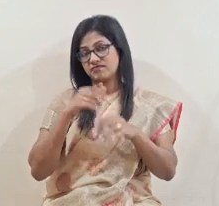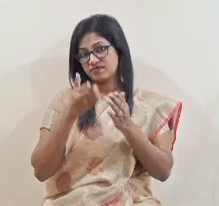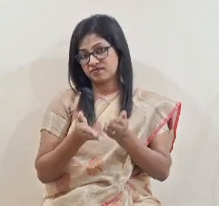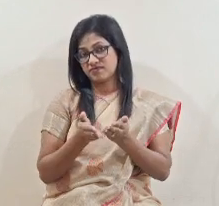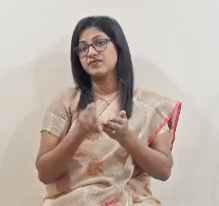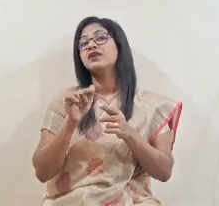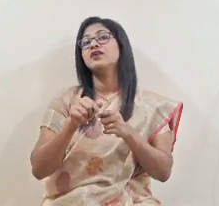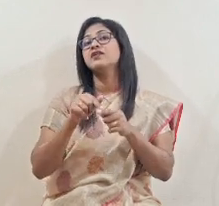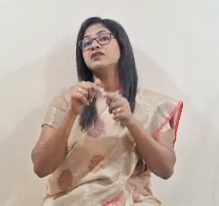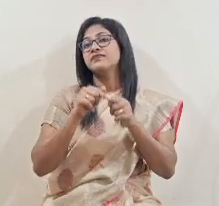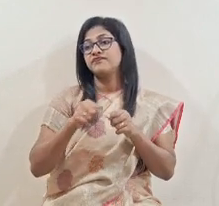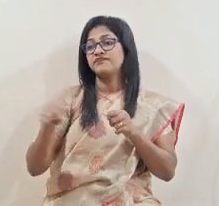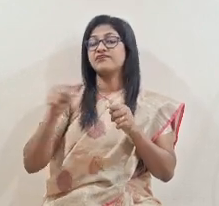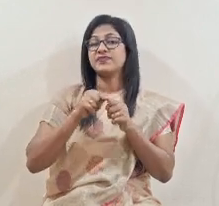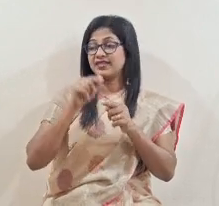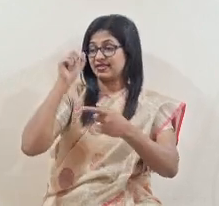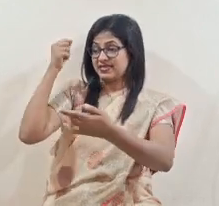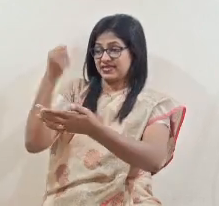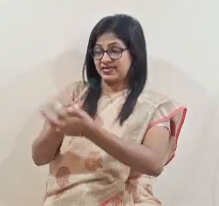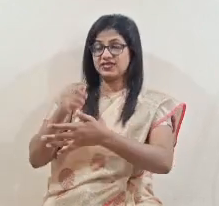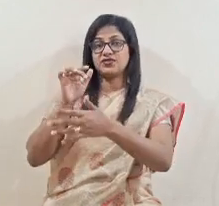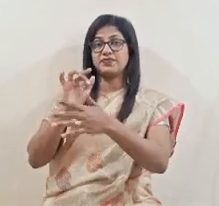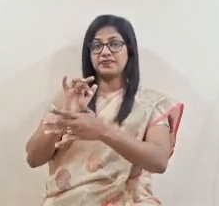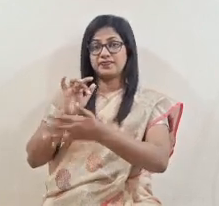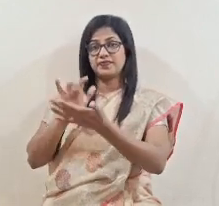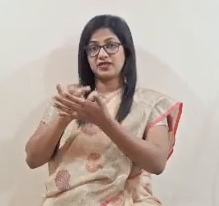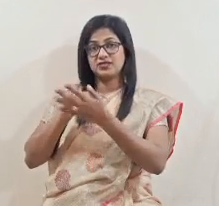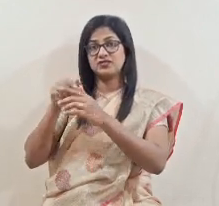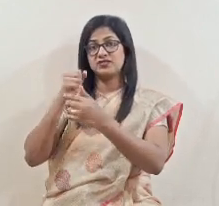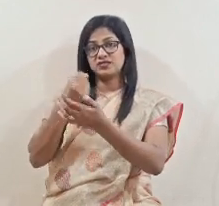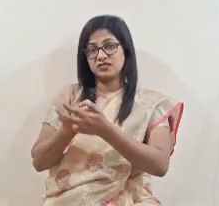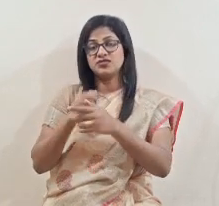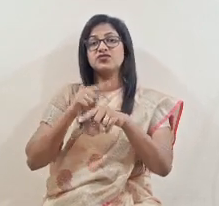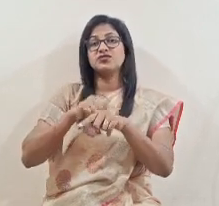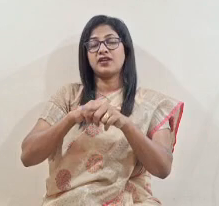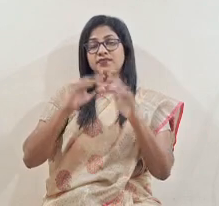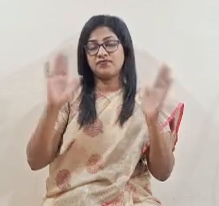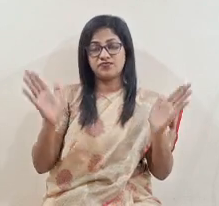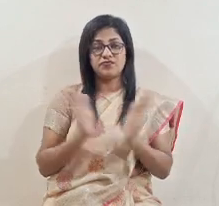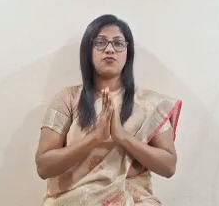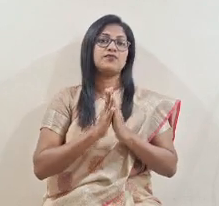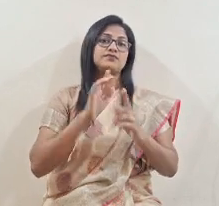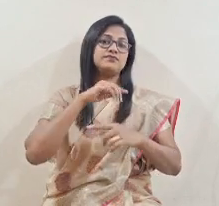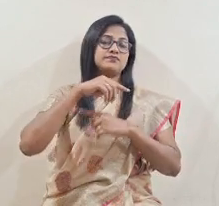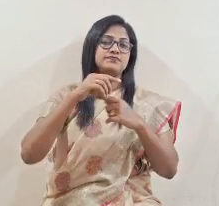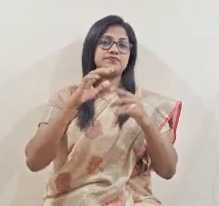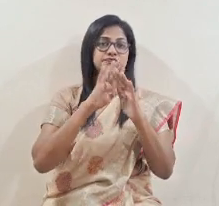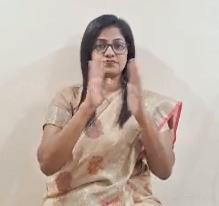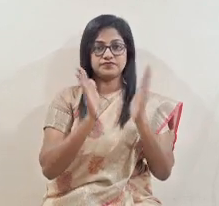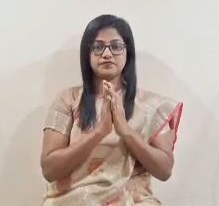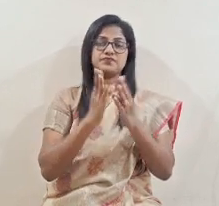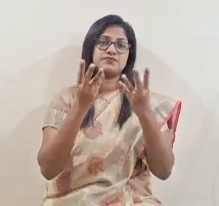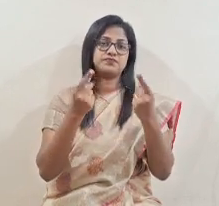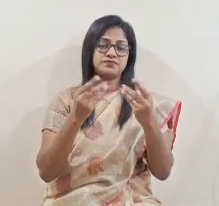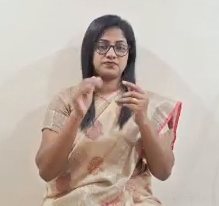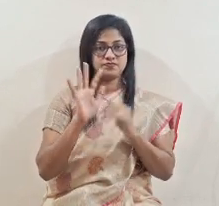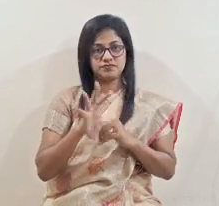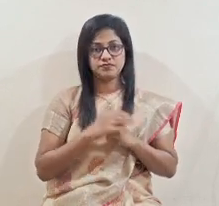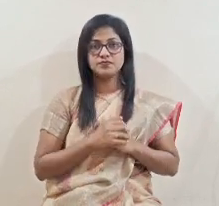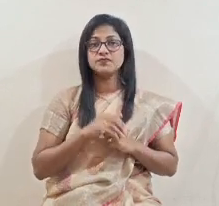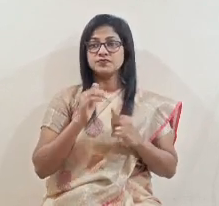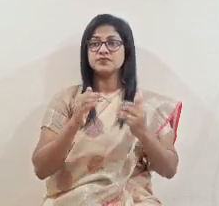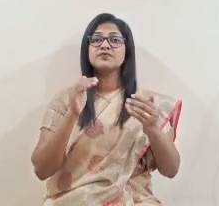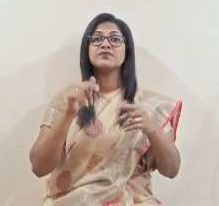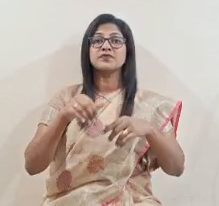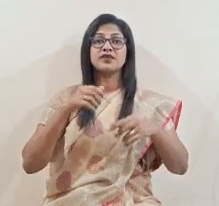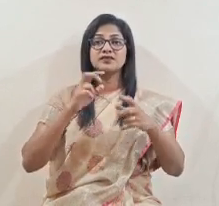and plus the travel time to reach to the destination. Total time is calculated, and the travel time has been